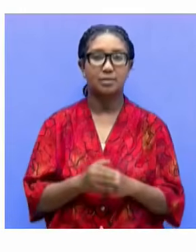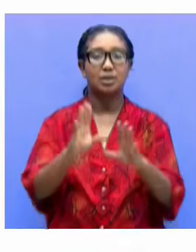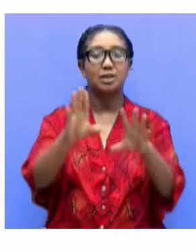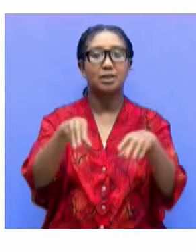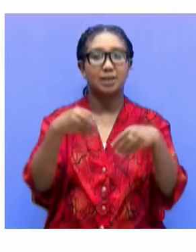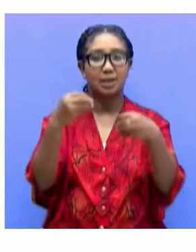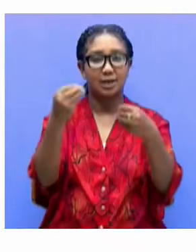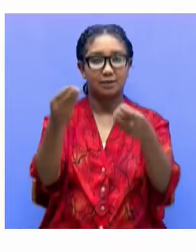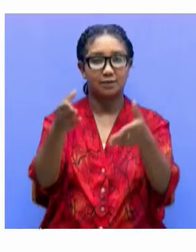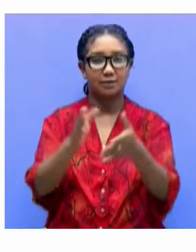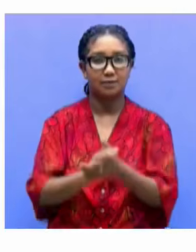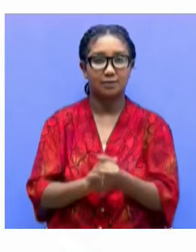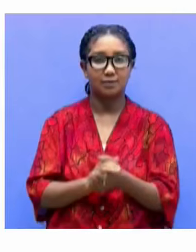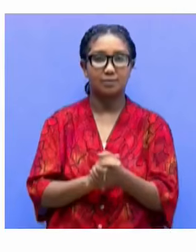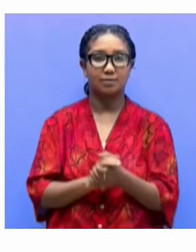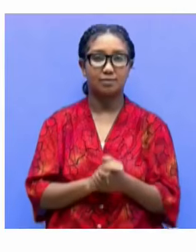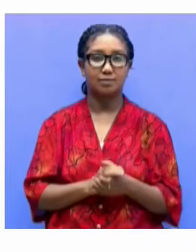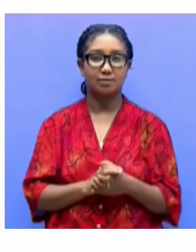give